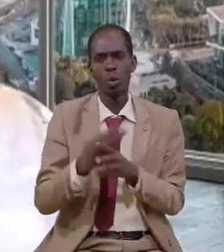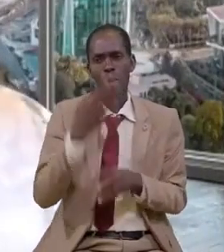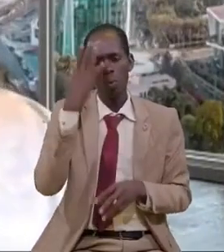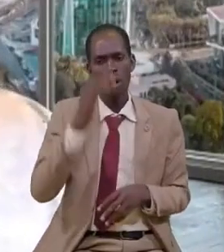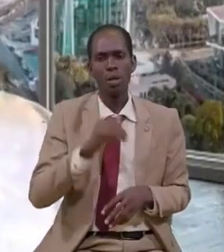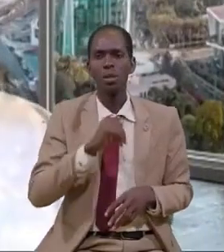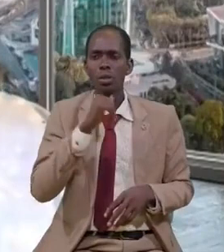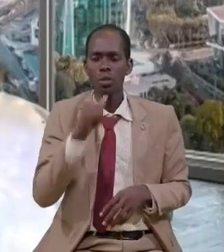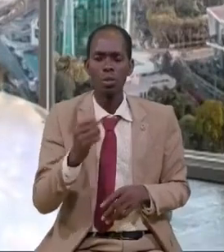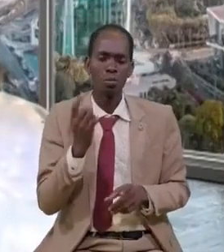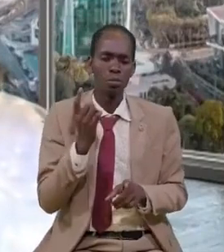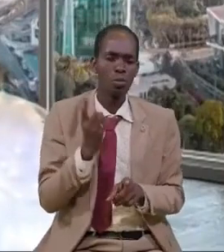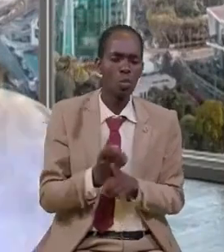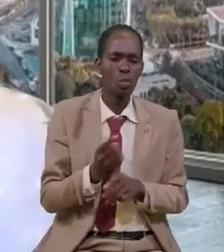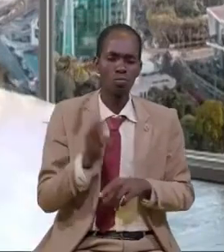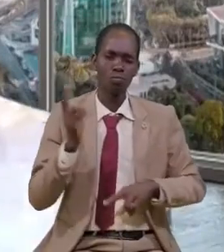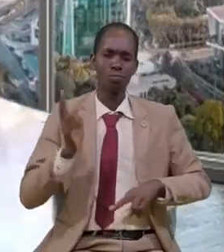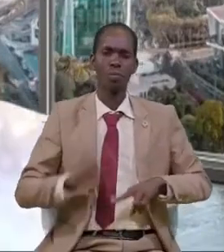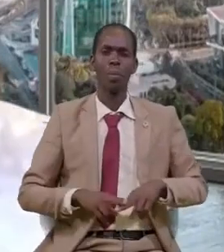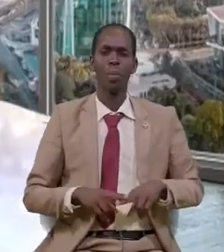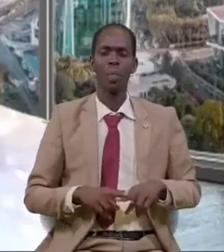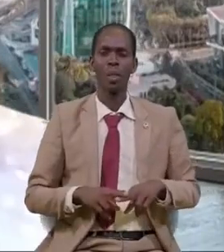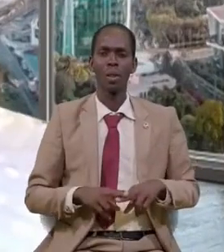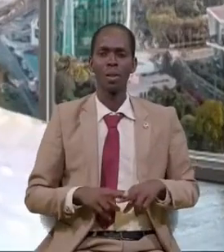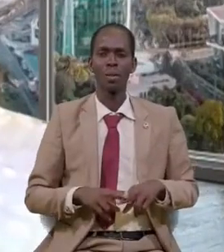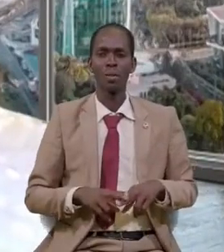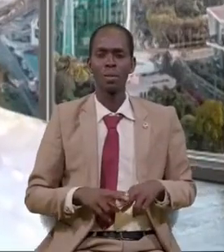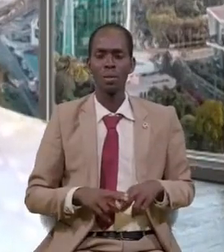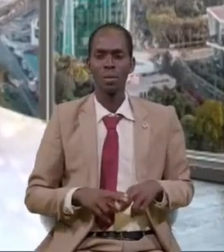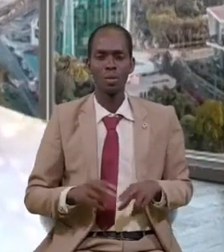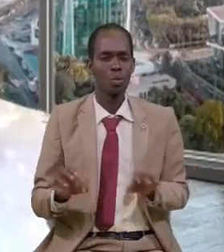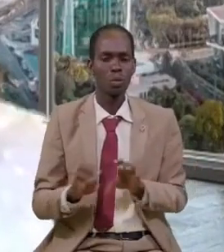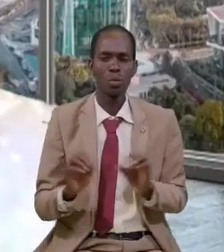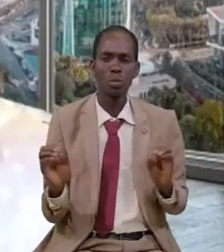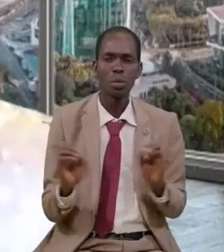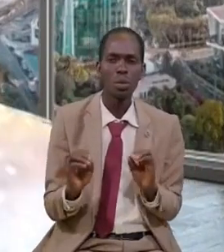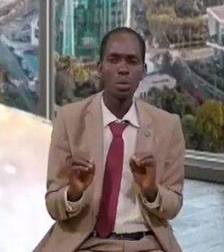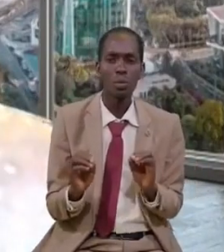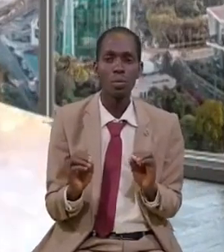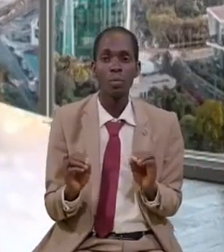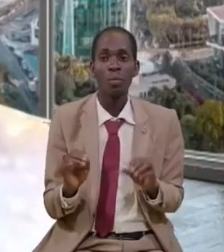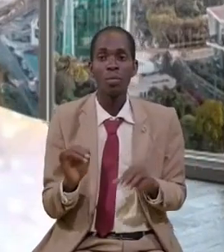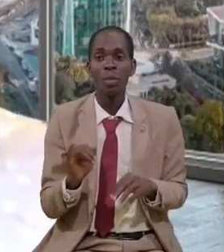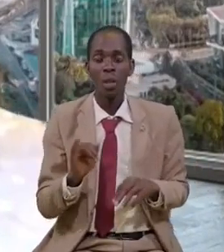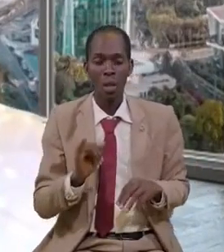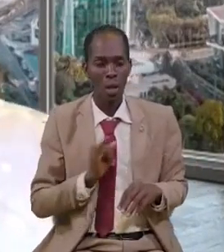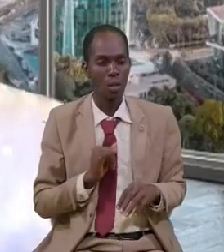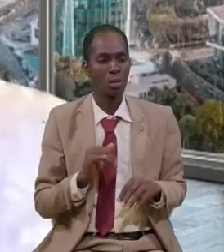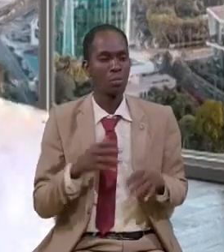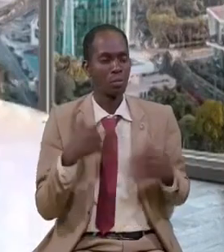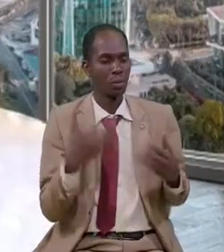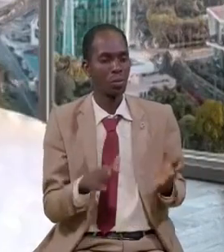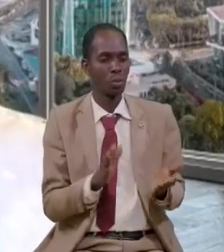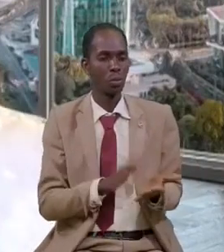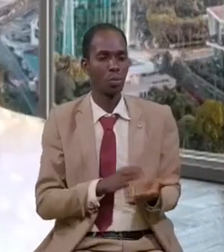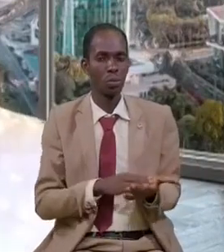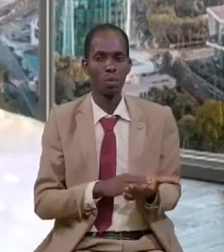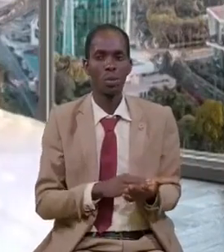time? I go to school, I graduate, I get